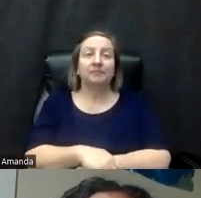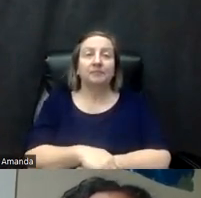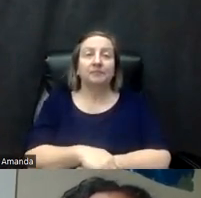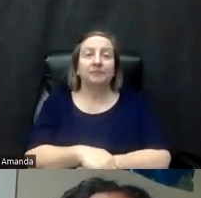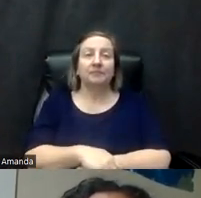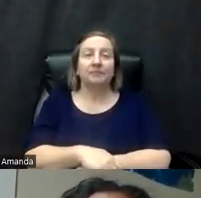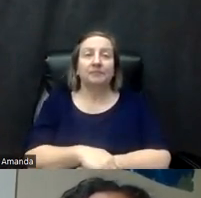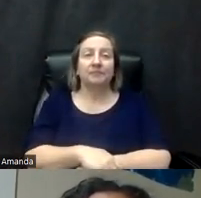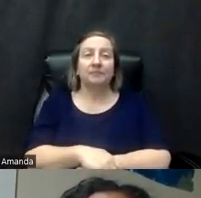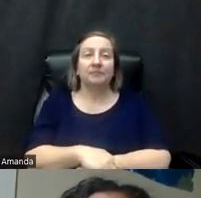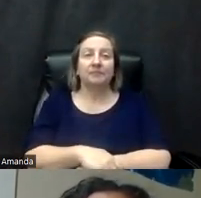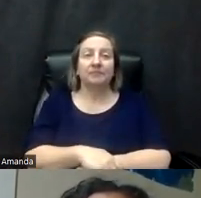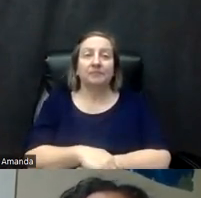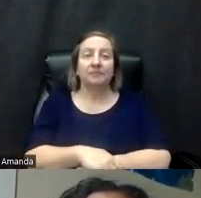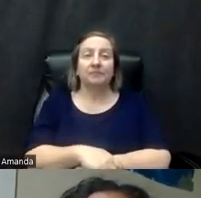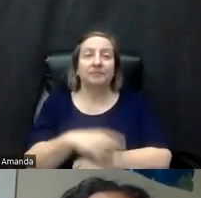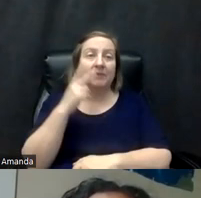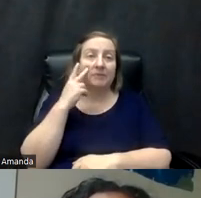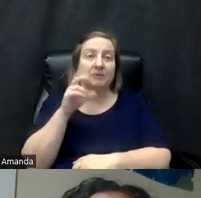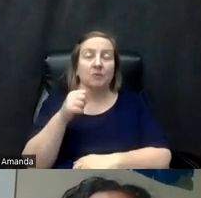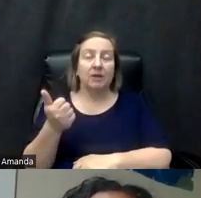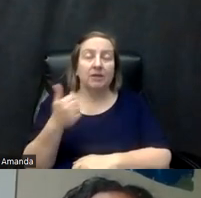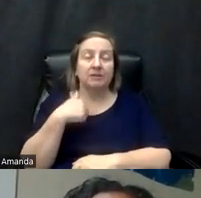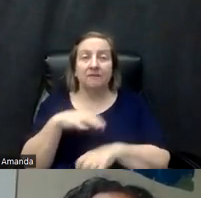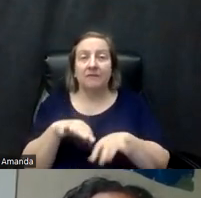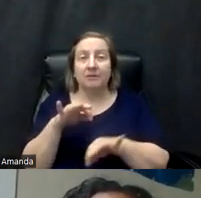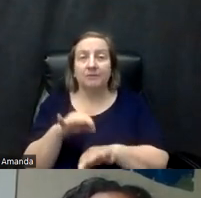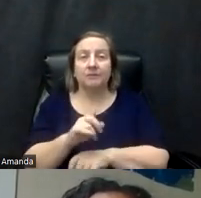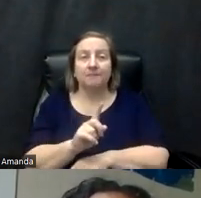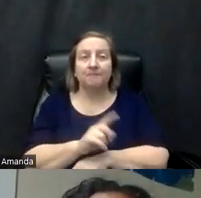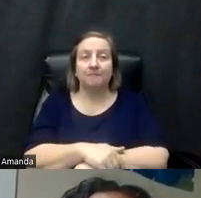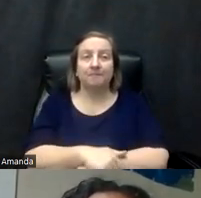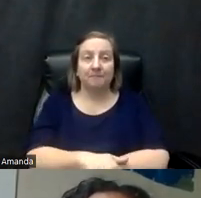Okay, let me see what else I found.